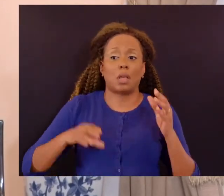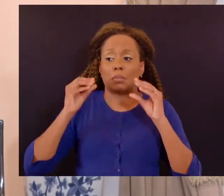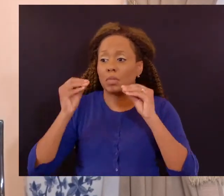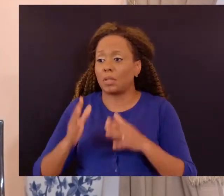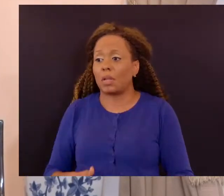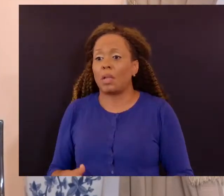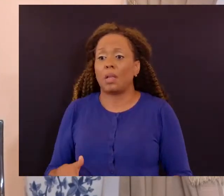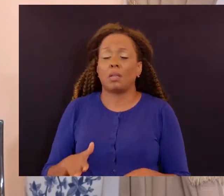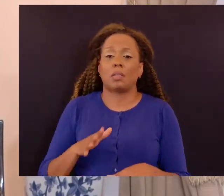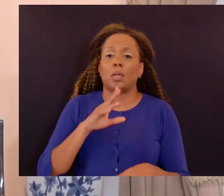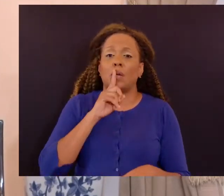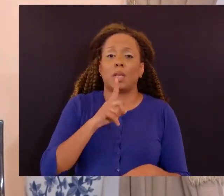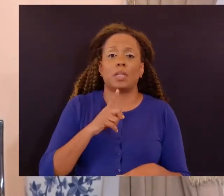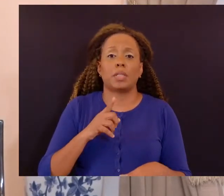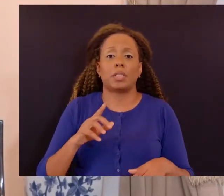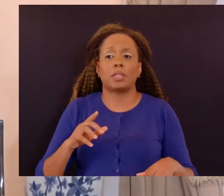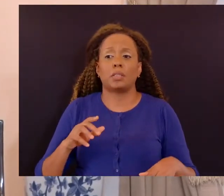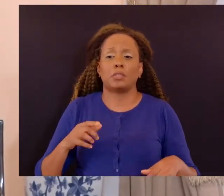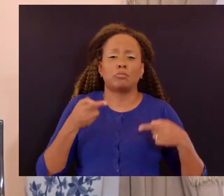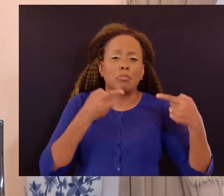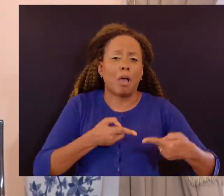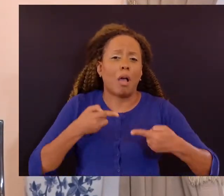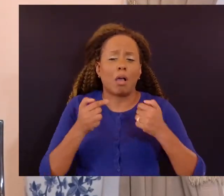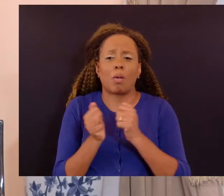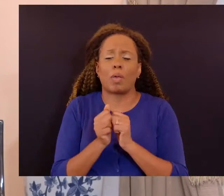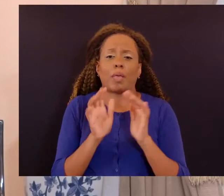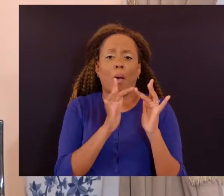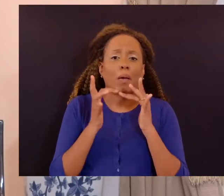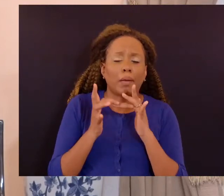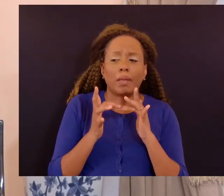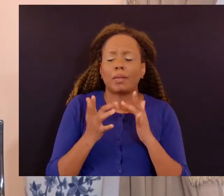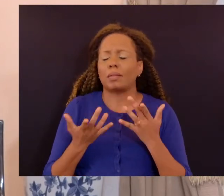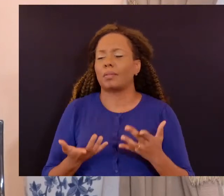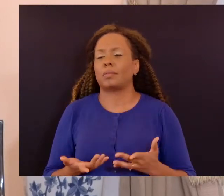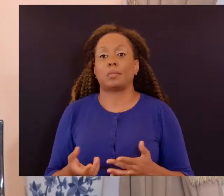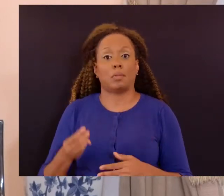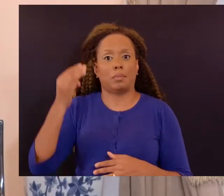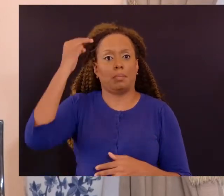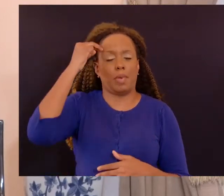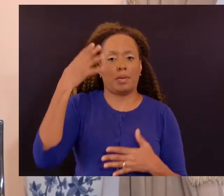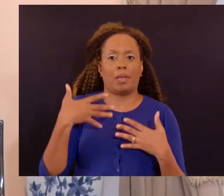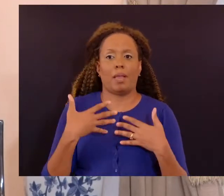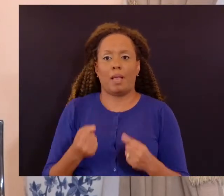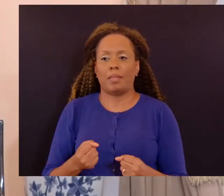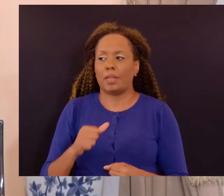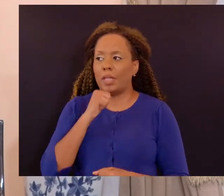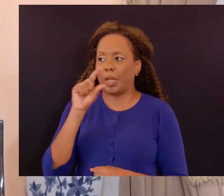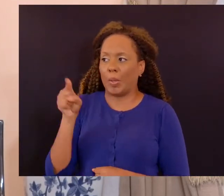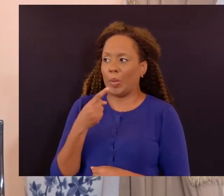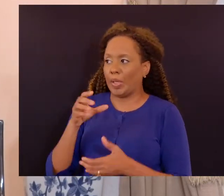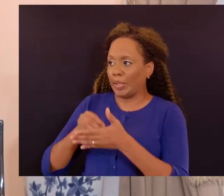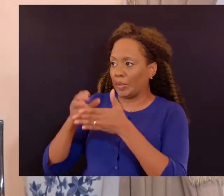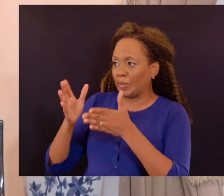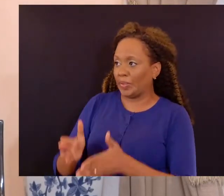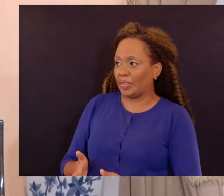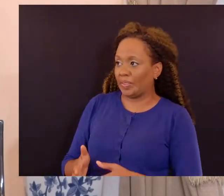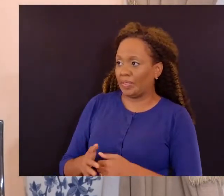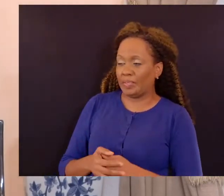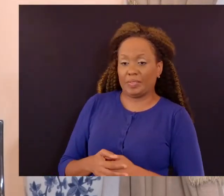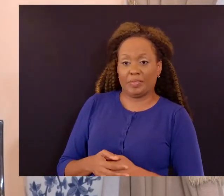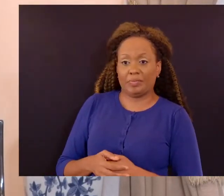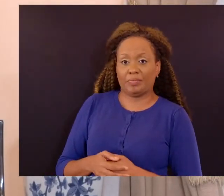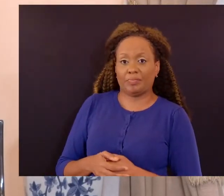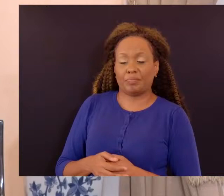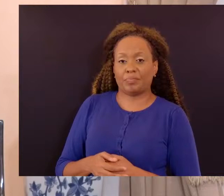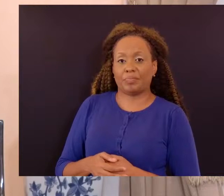the online environment and now back into the school environment as well. So mental health is not just at the, I would have to say, first of all,